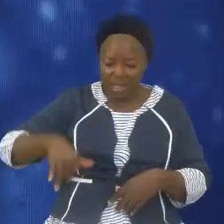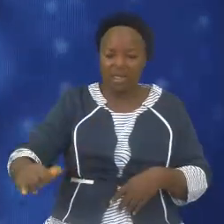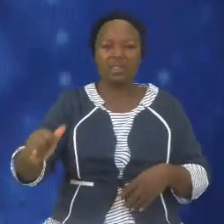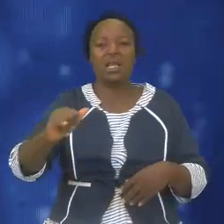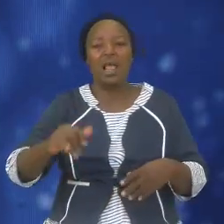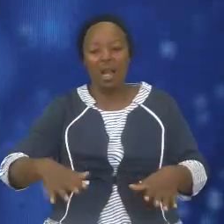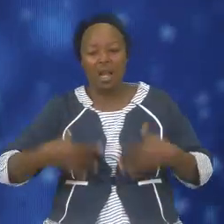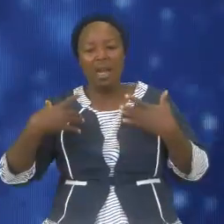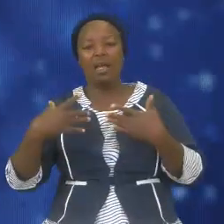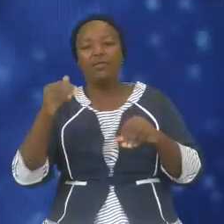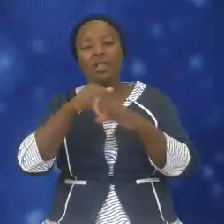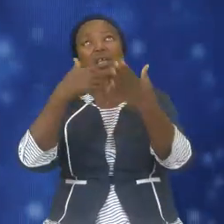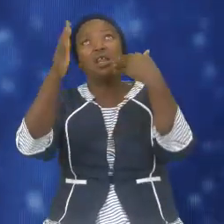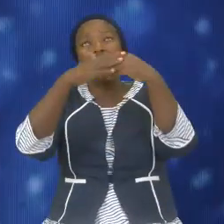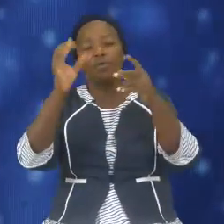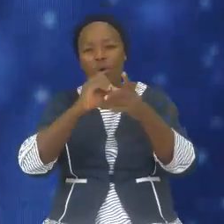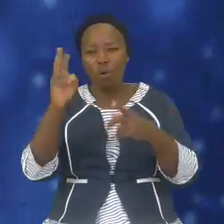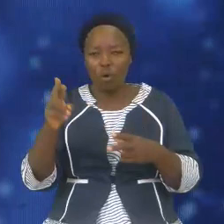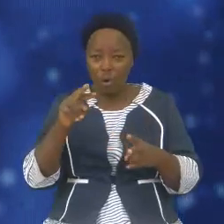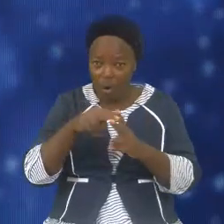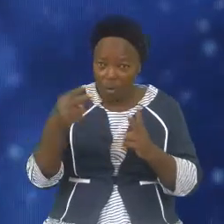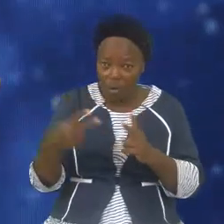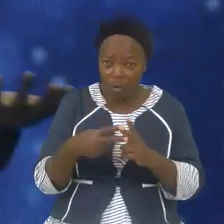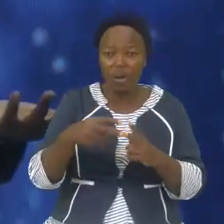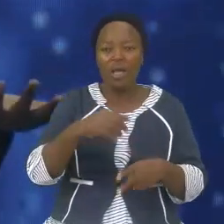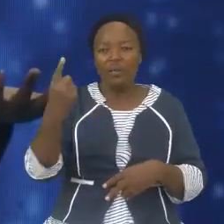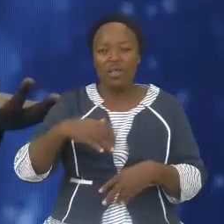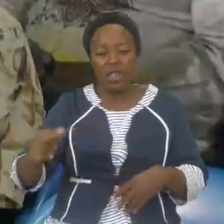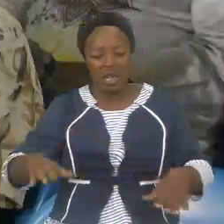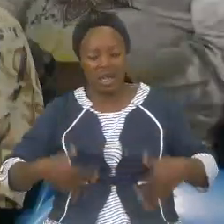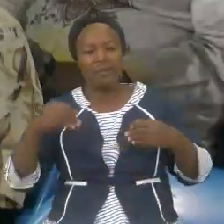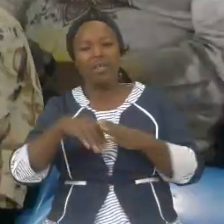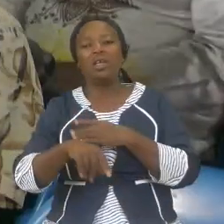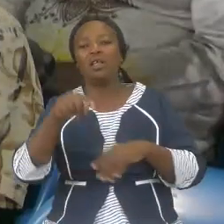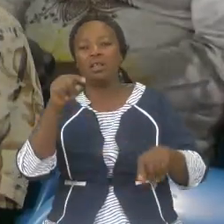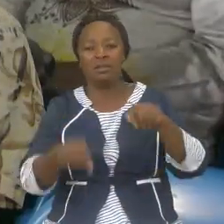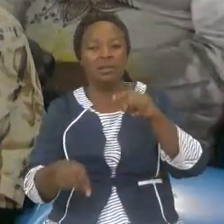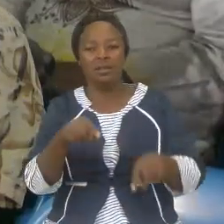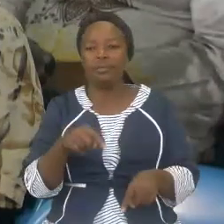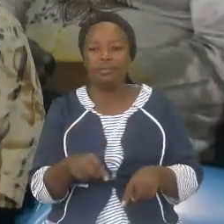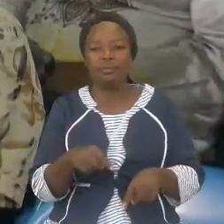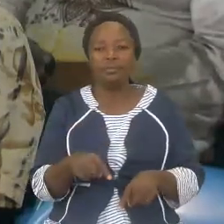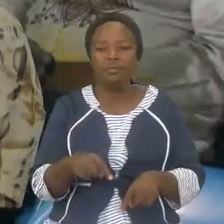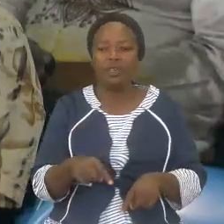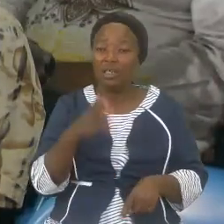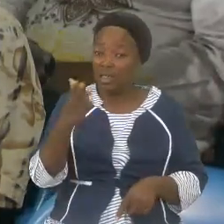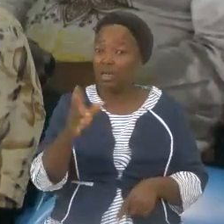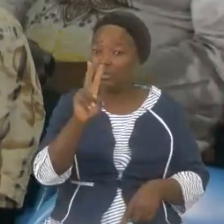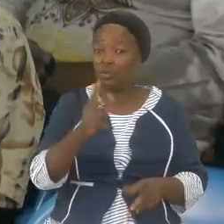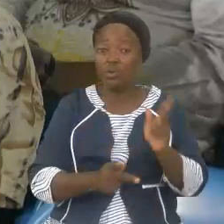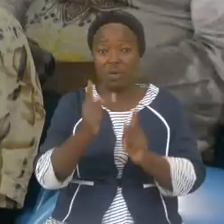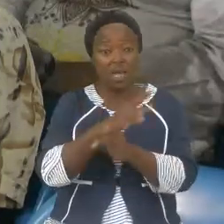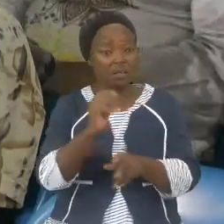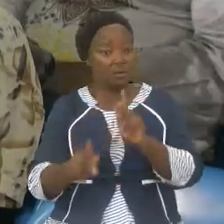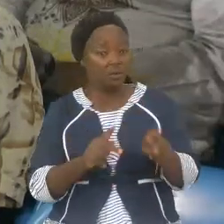or everlasting contempt in hell. And we can make our choice. There are only two kinds of people. The